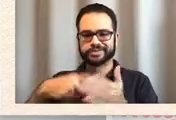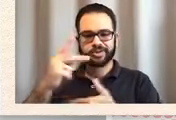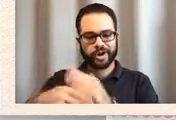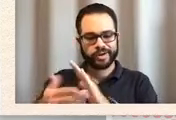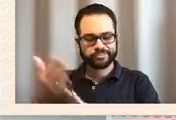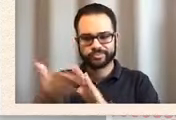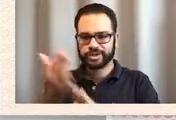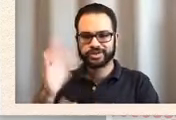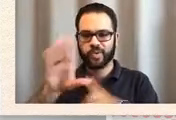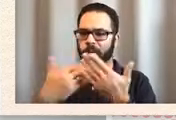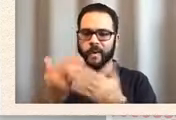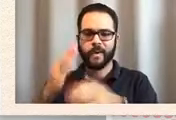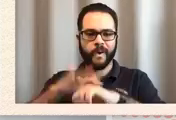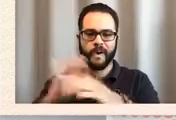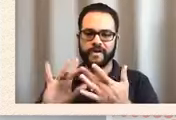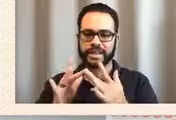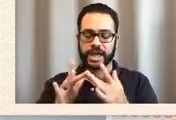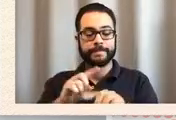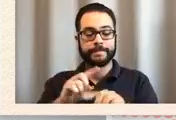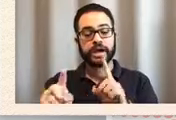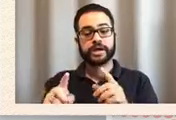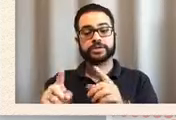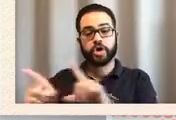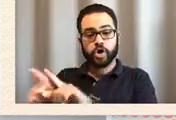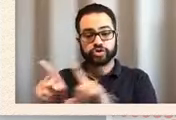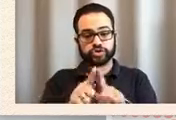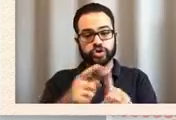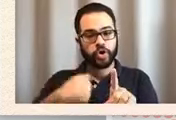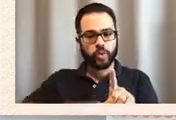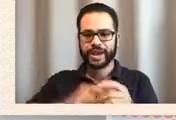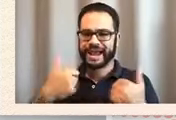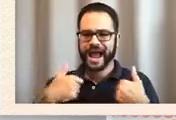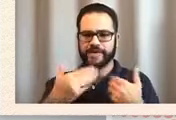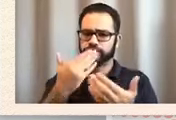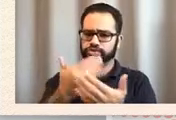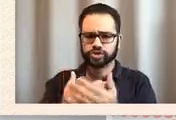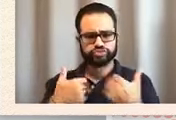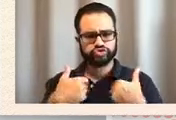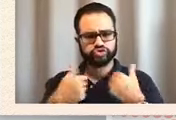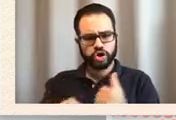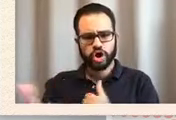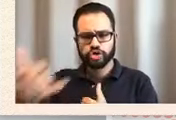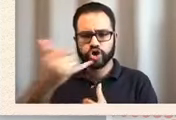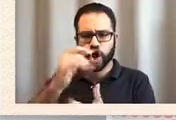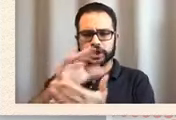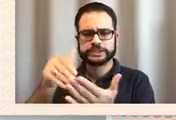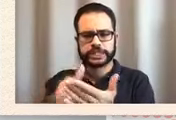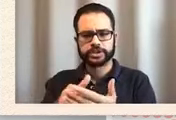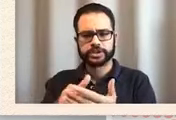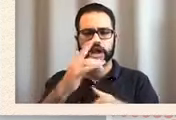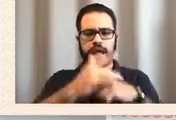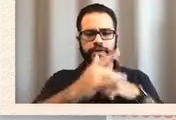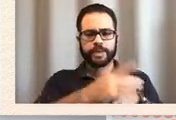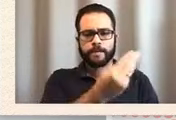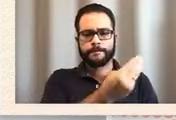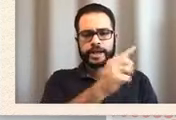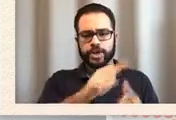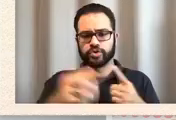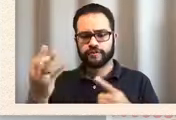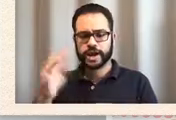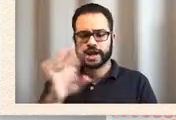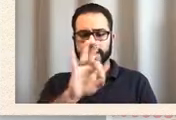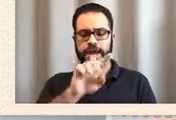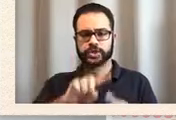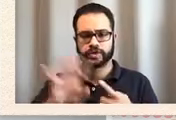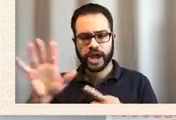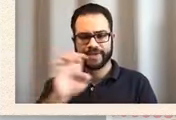online. But with that, we have a very robust call center that is available Monday through Friday, 9 to 5 Eastern